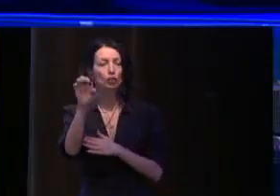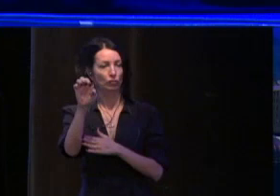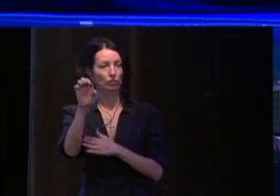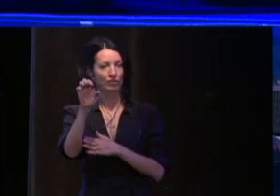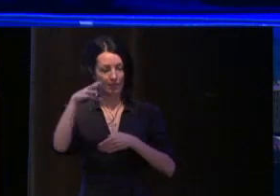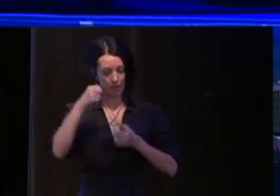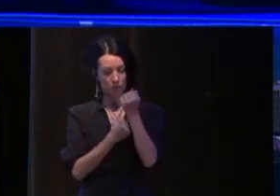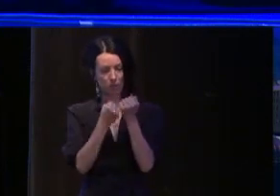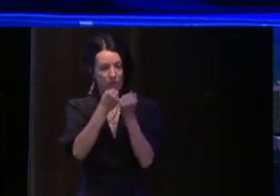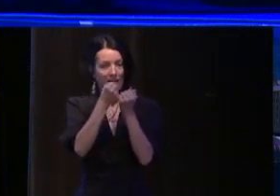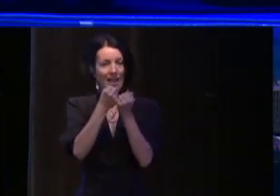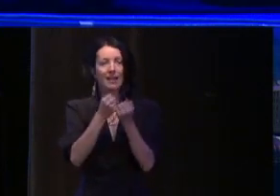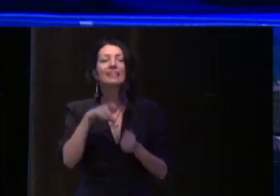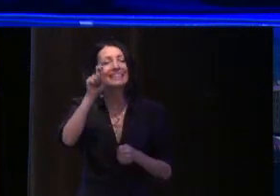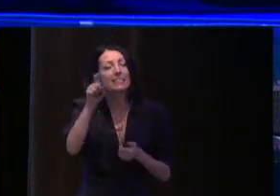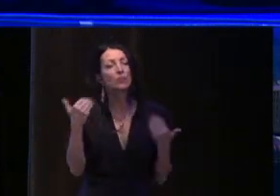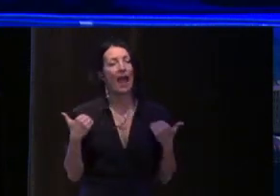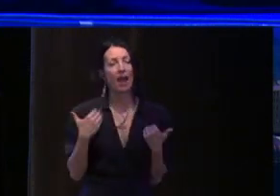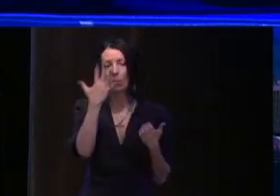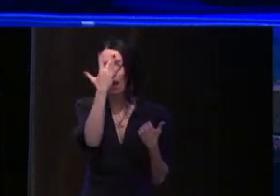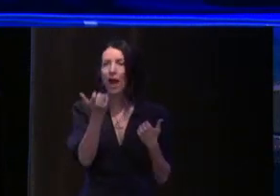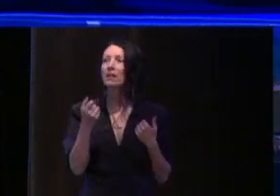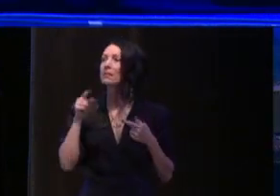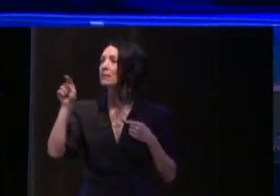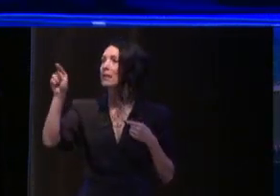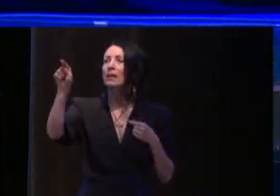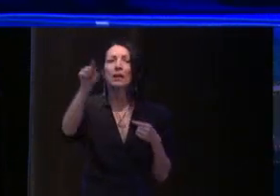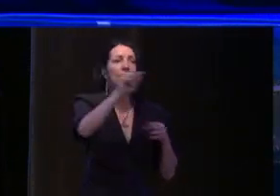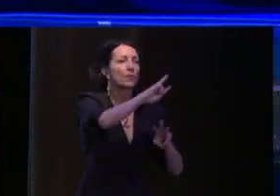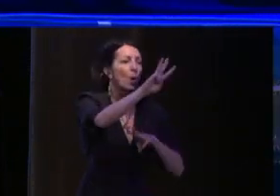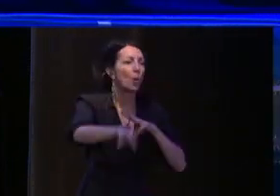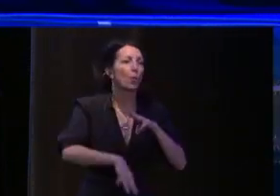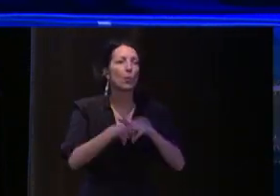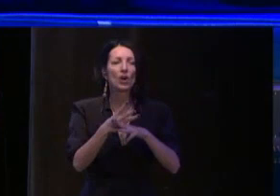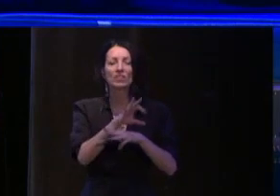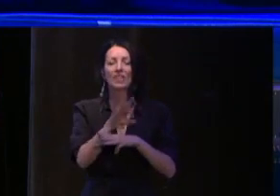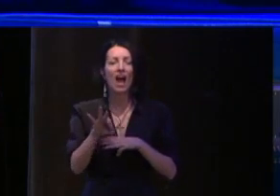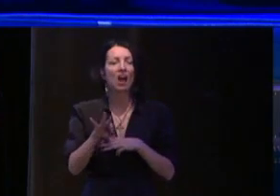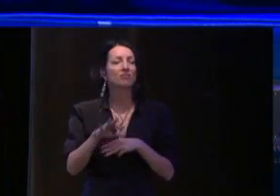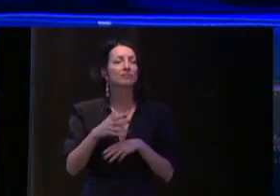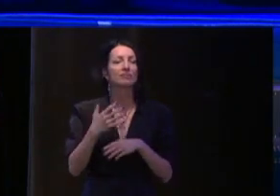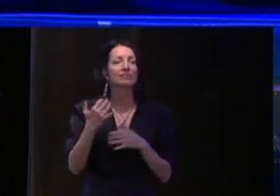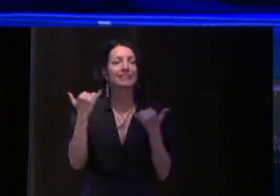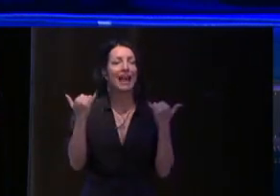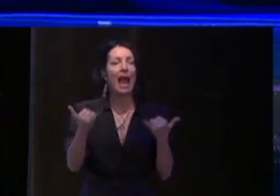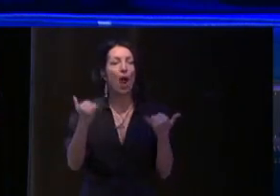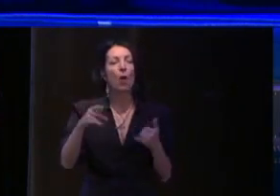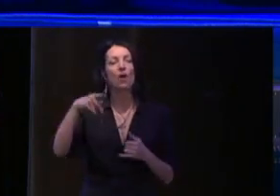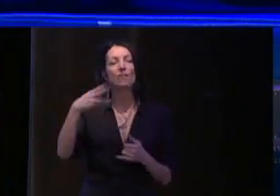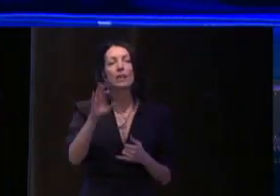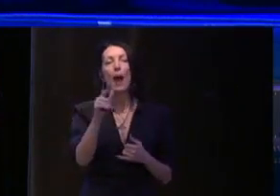spiritual infrastructure because there's so much going on in the world of phenomena at this particular time in human